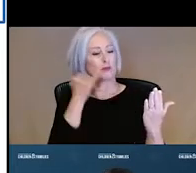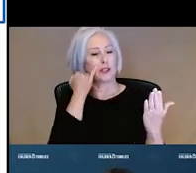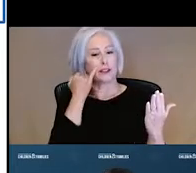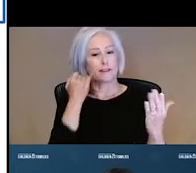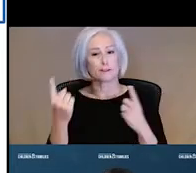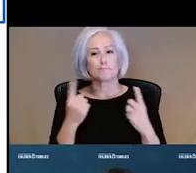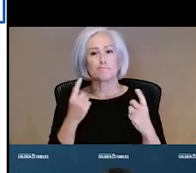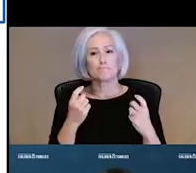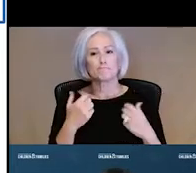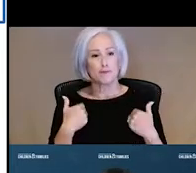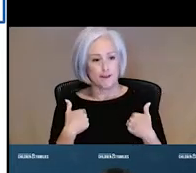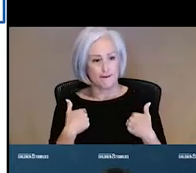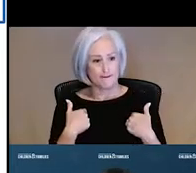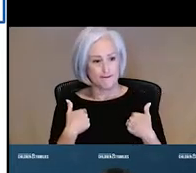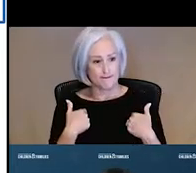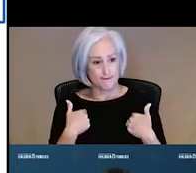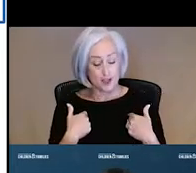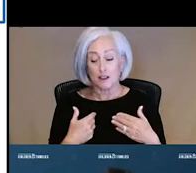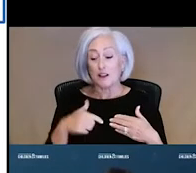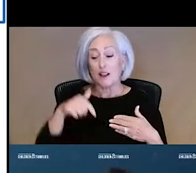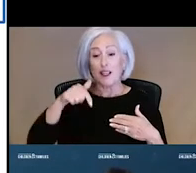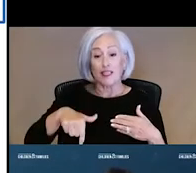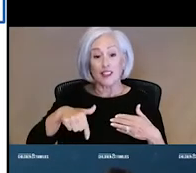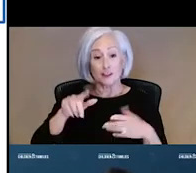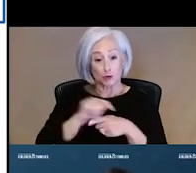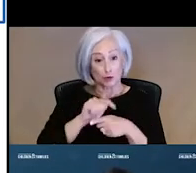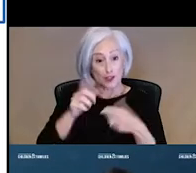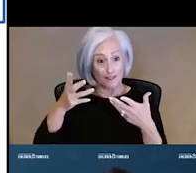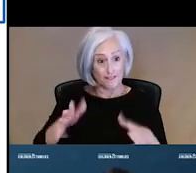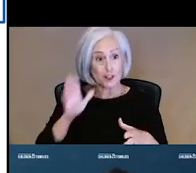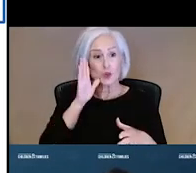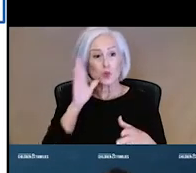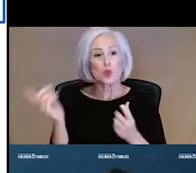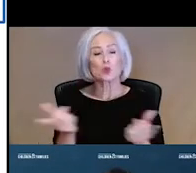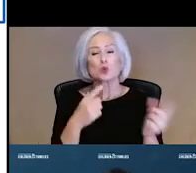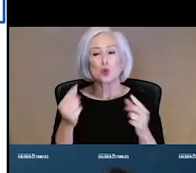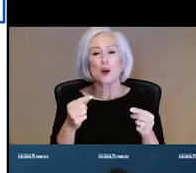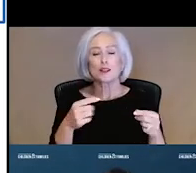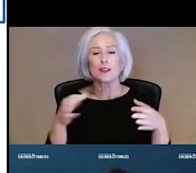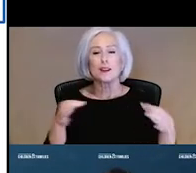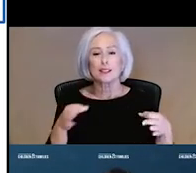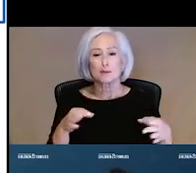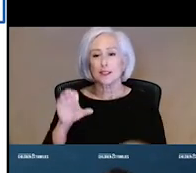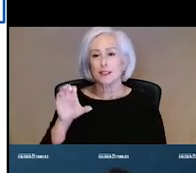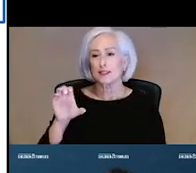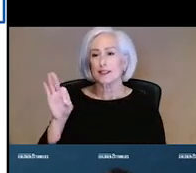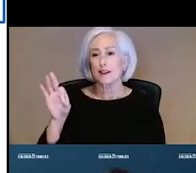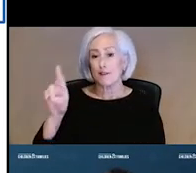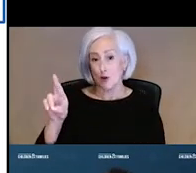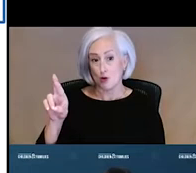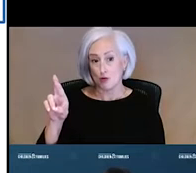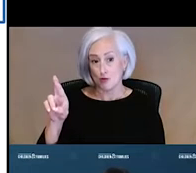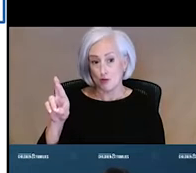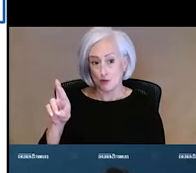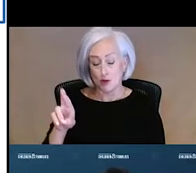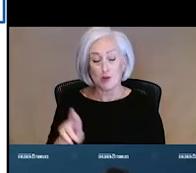After completing this training module, you will be able to explain the Code of Federal Regulations, or CFR, cost